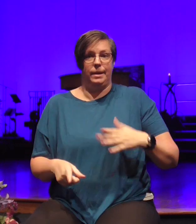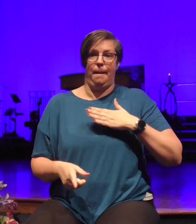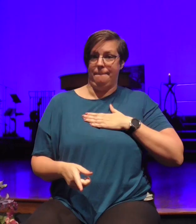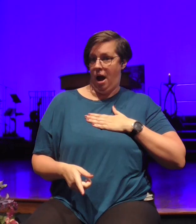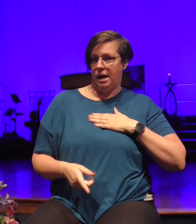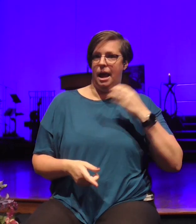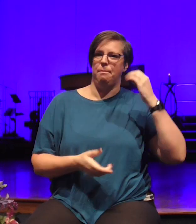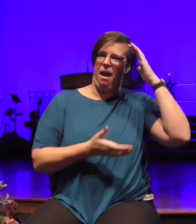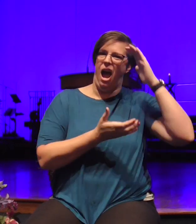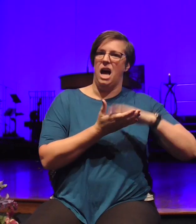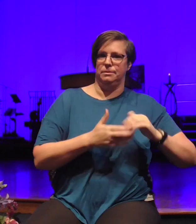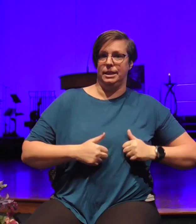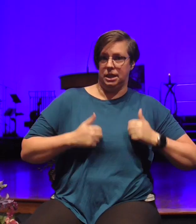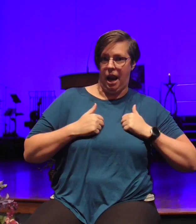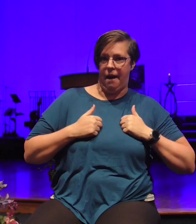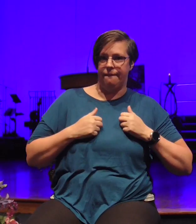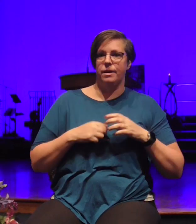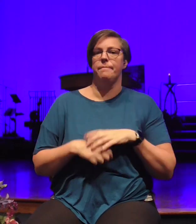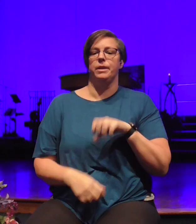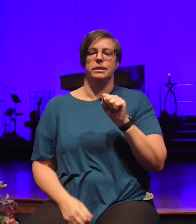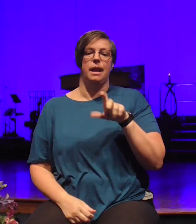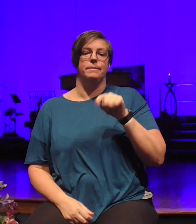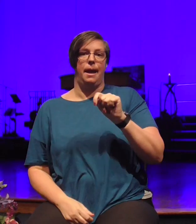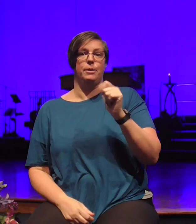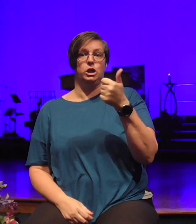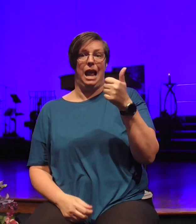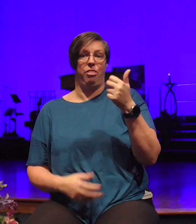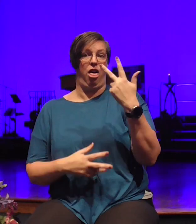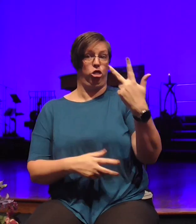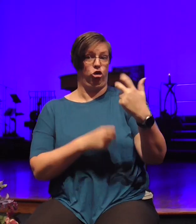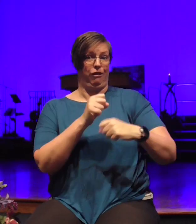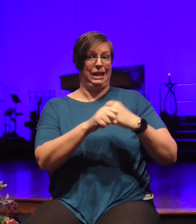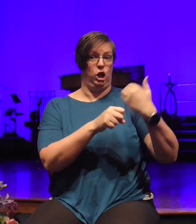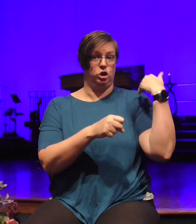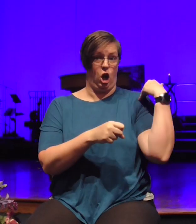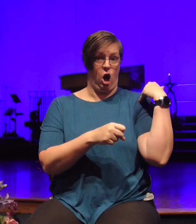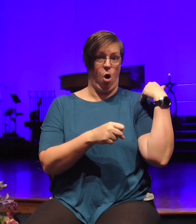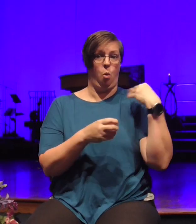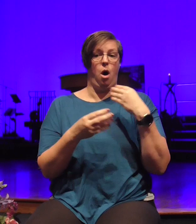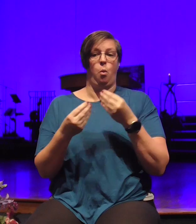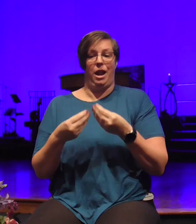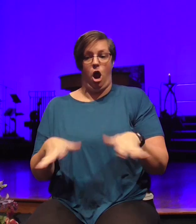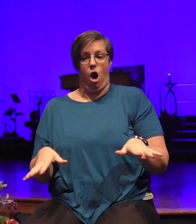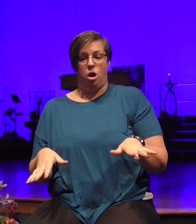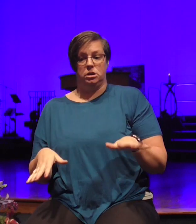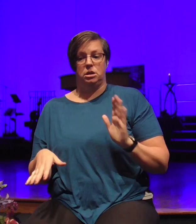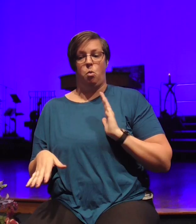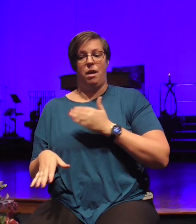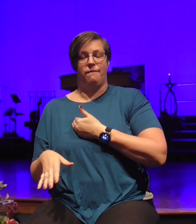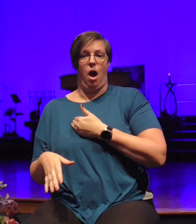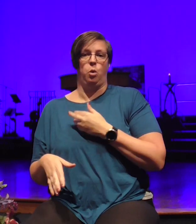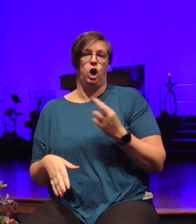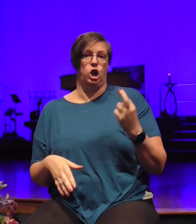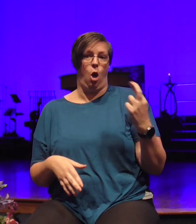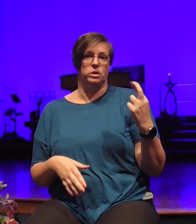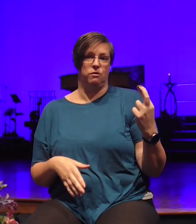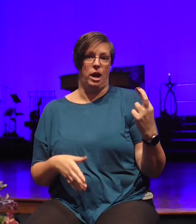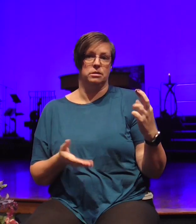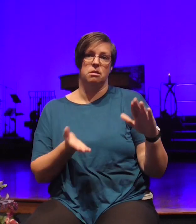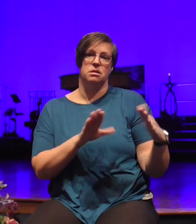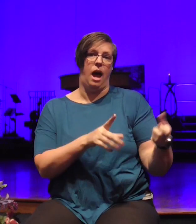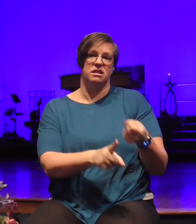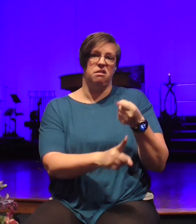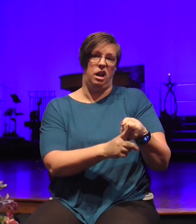life. On September 10th, 3 years ago, this evening, we lost one of our closest friends who died